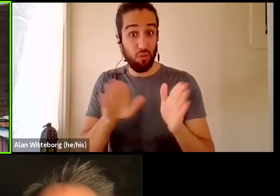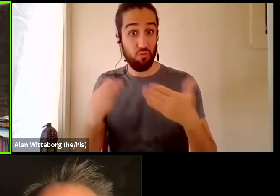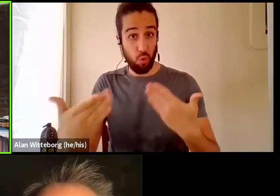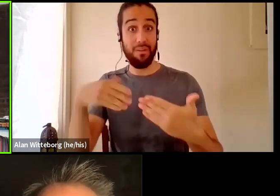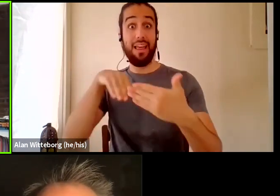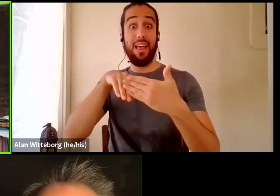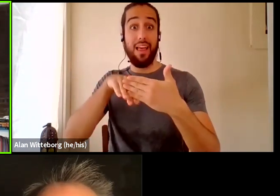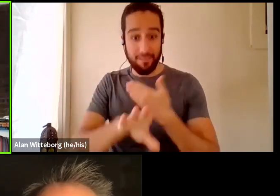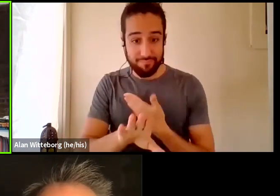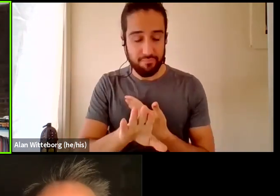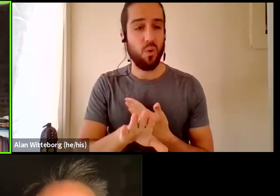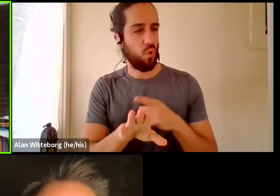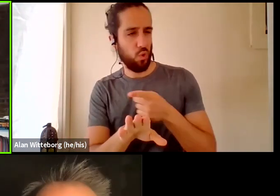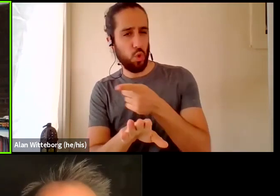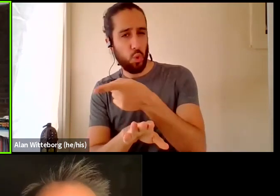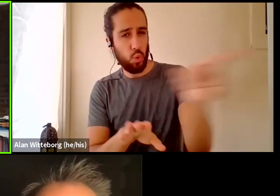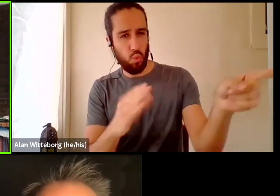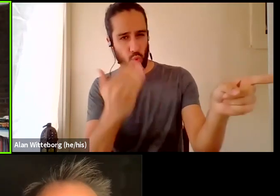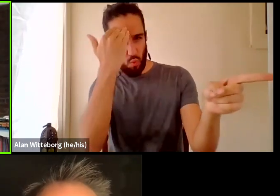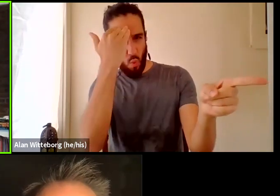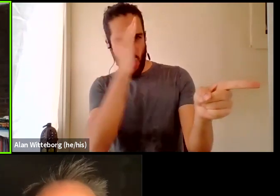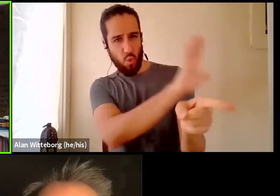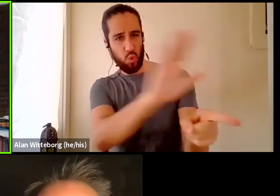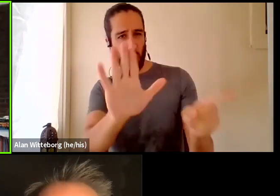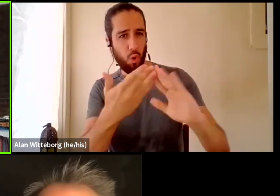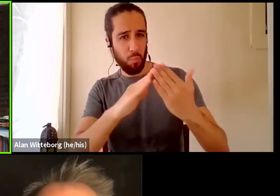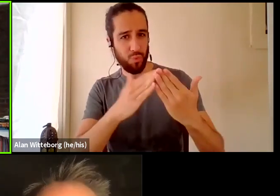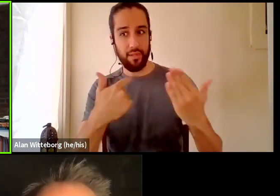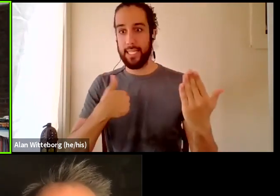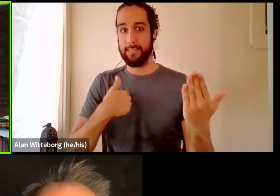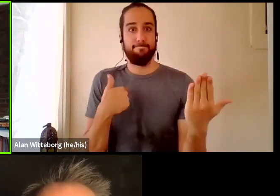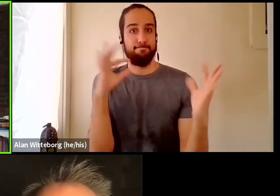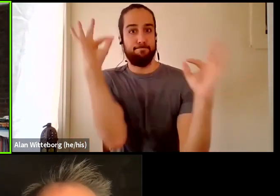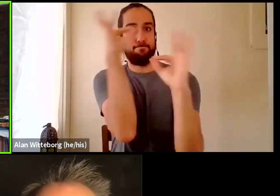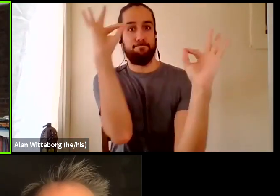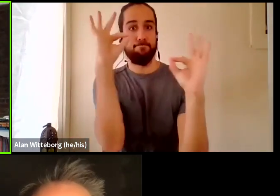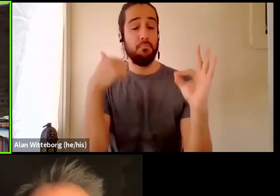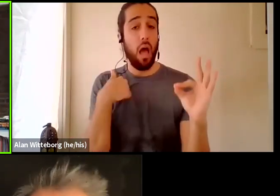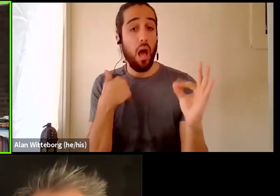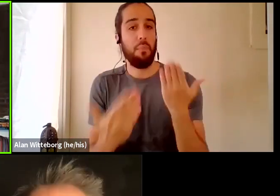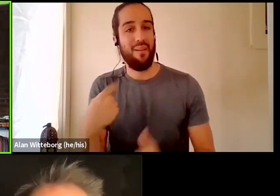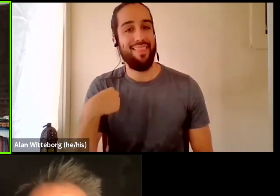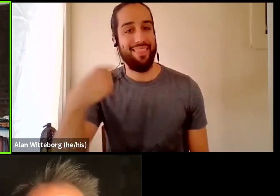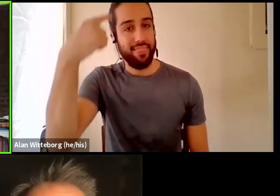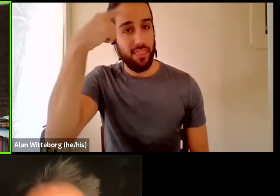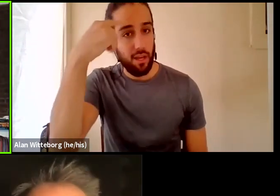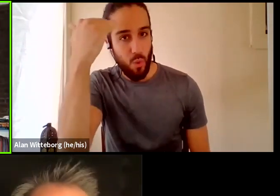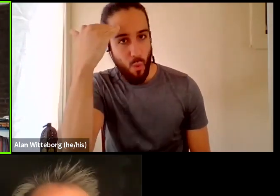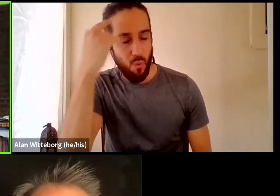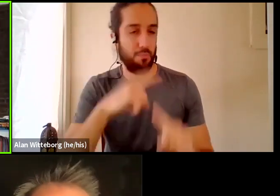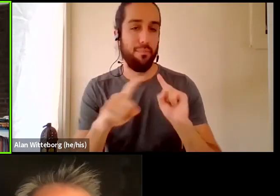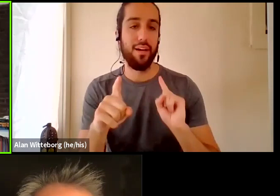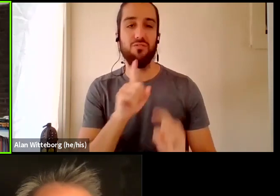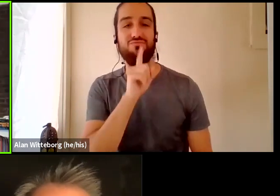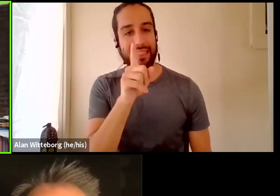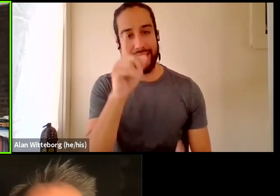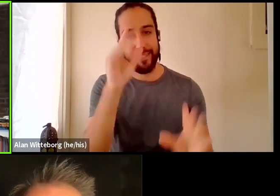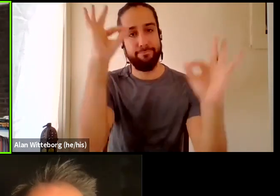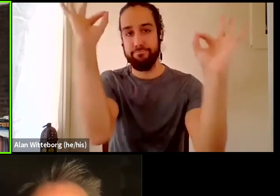experts of your community. Like, you know what's happening here. I might think I know, but I don't know, you know? And